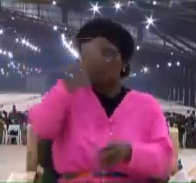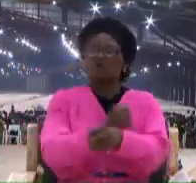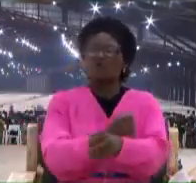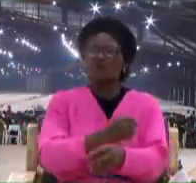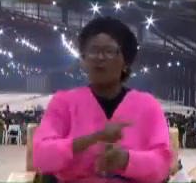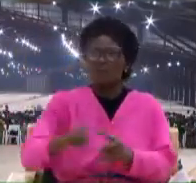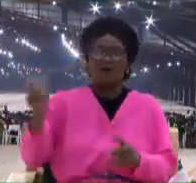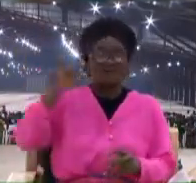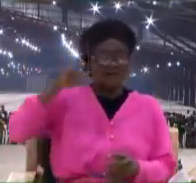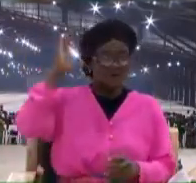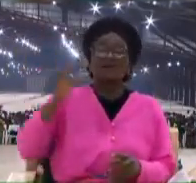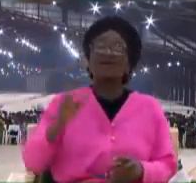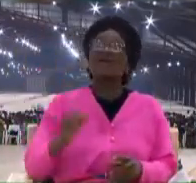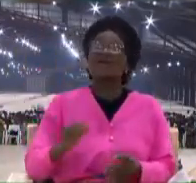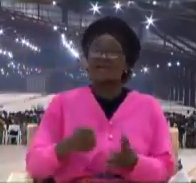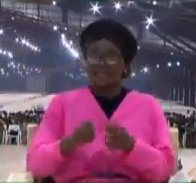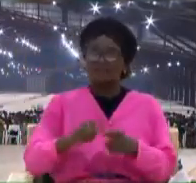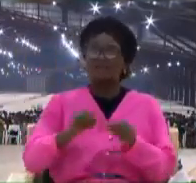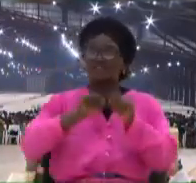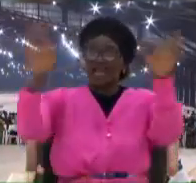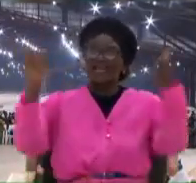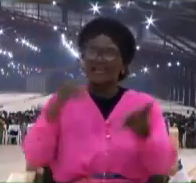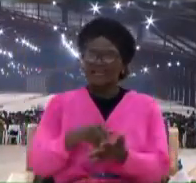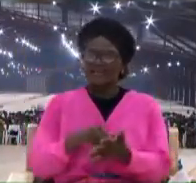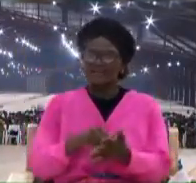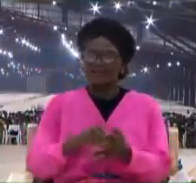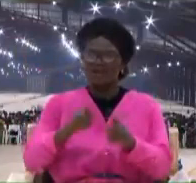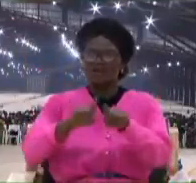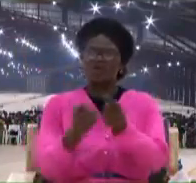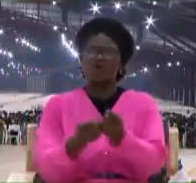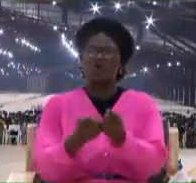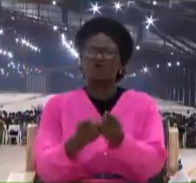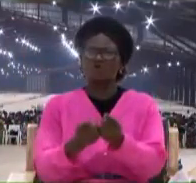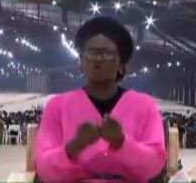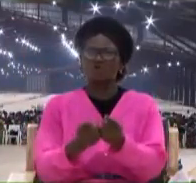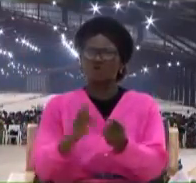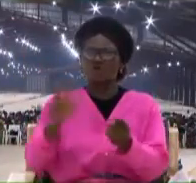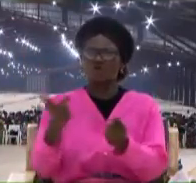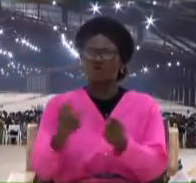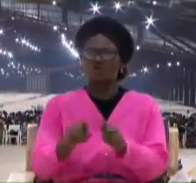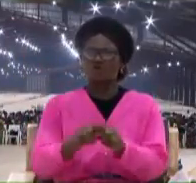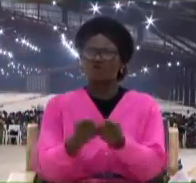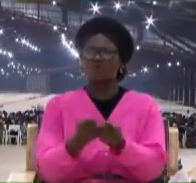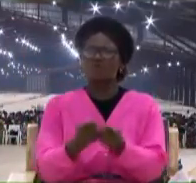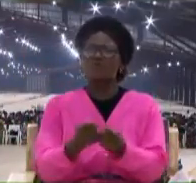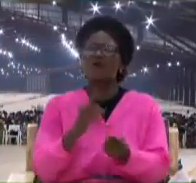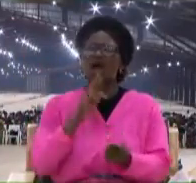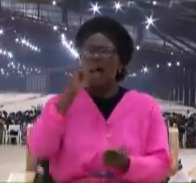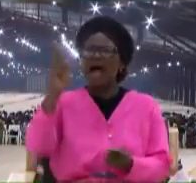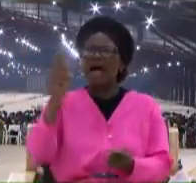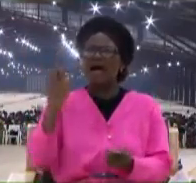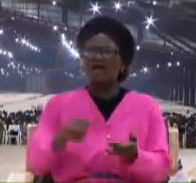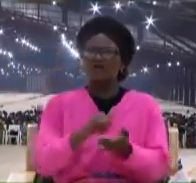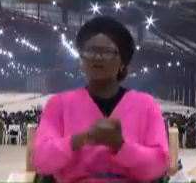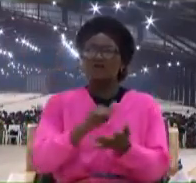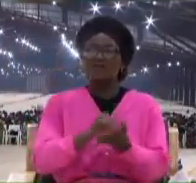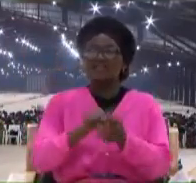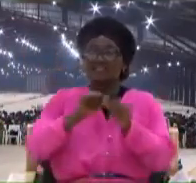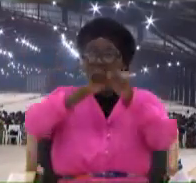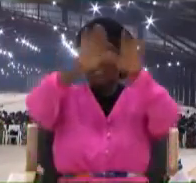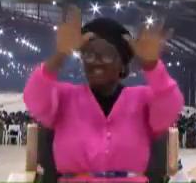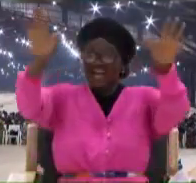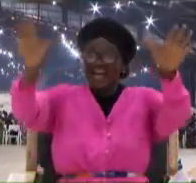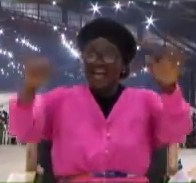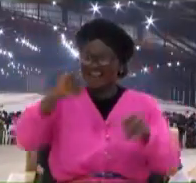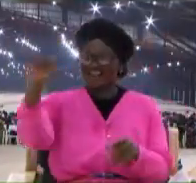And then the third category are those who are shining even up till this